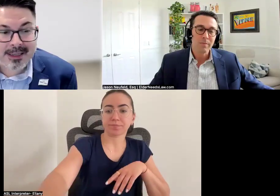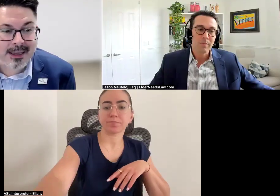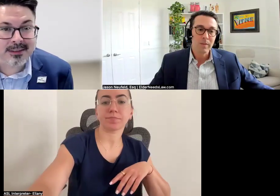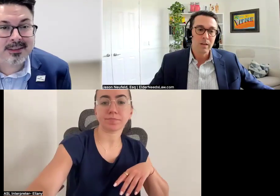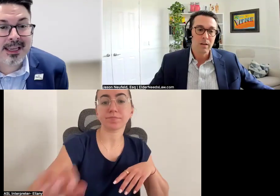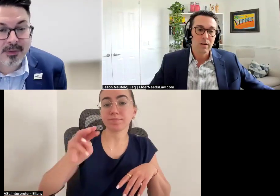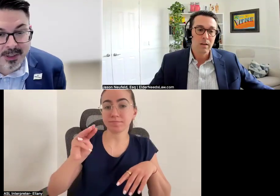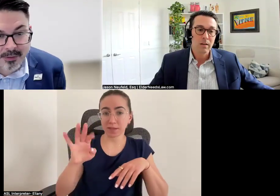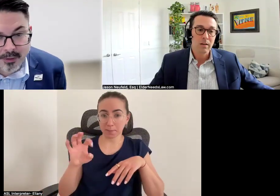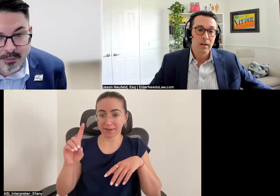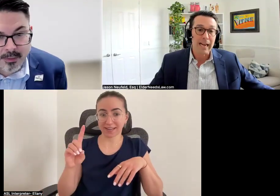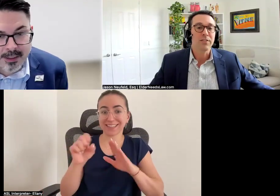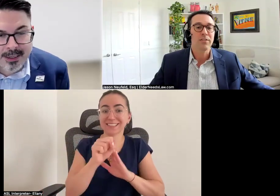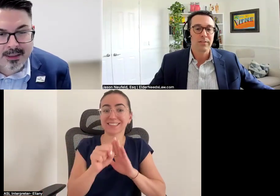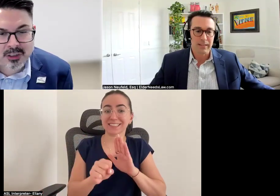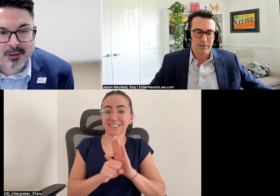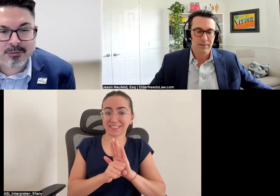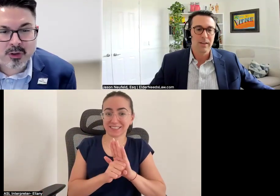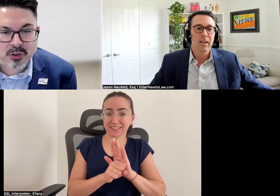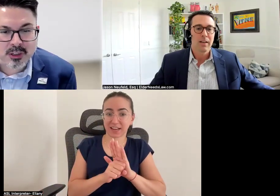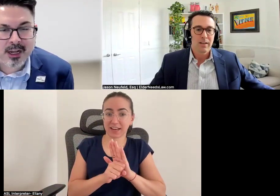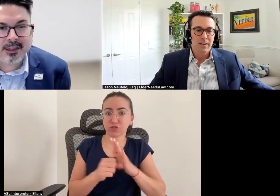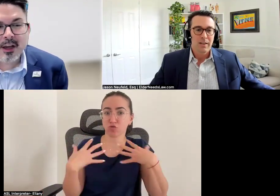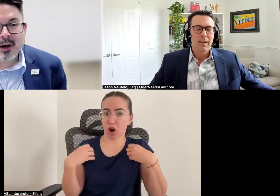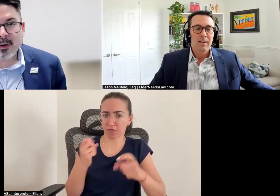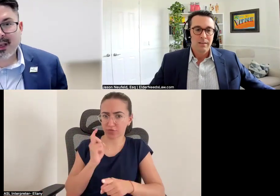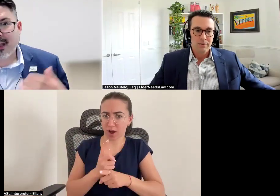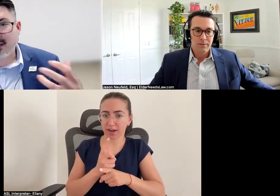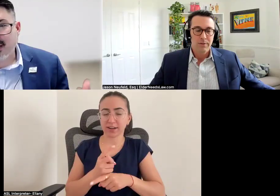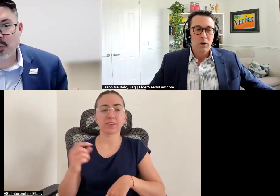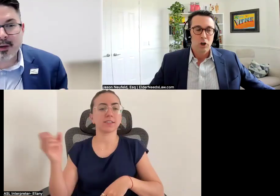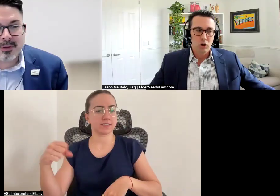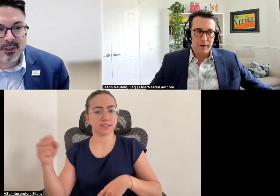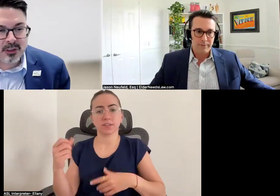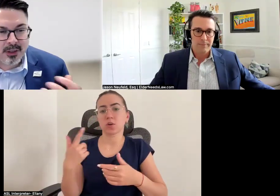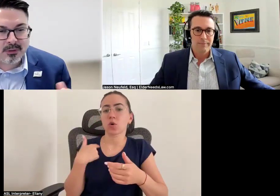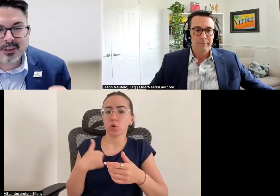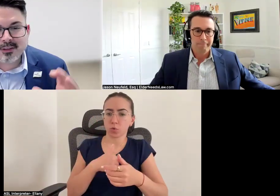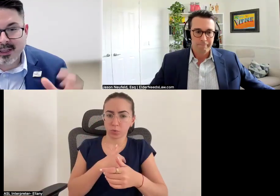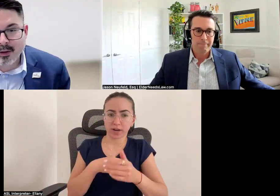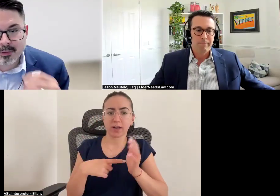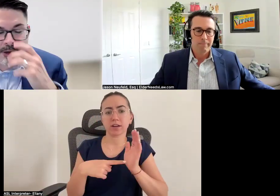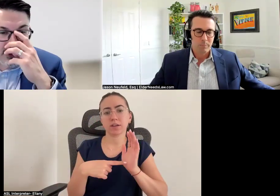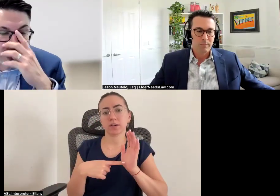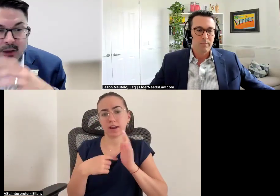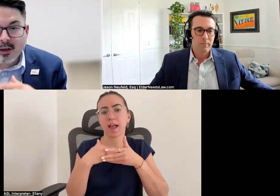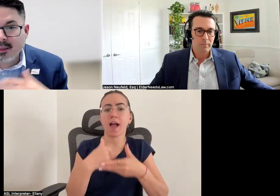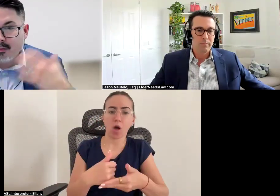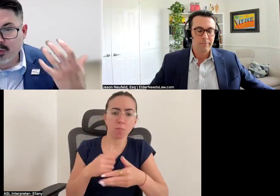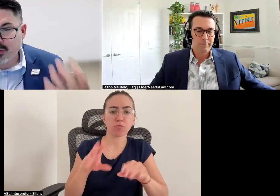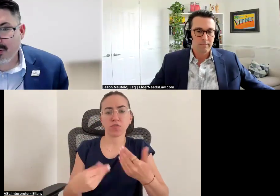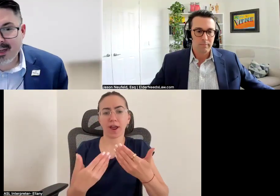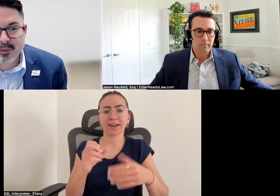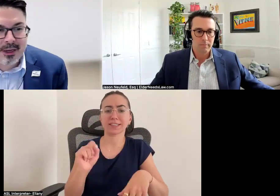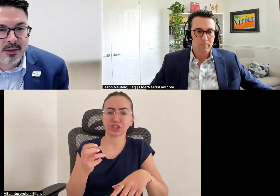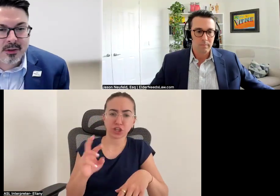about Medicaid is state recovery. All right. I Yes. get there's some Yes. confusion on, okay, yes, we're able to Sure. shelter this and help them. Then they